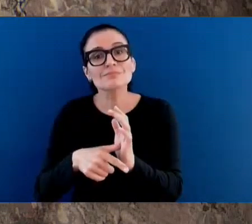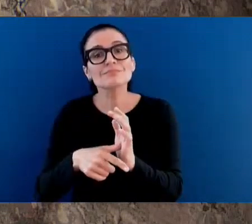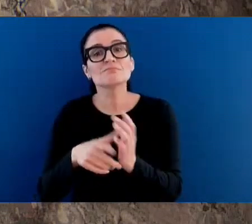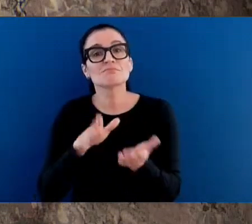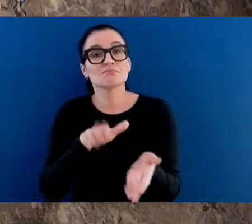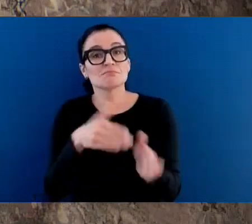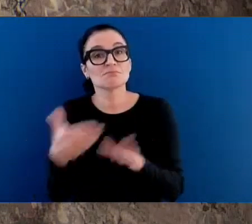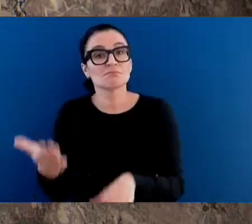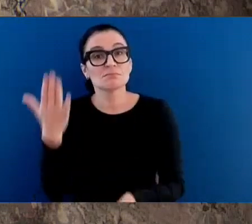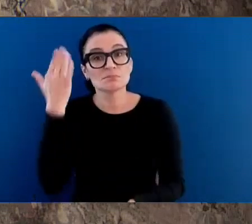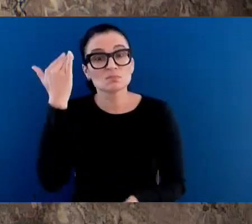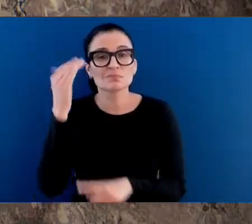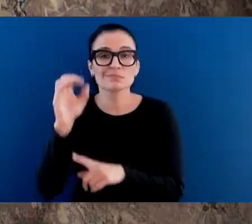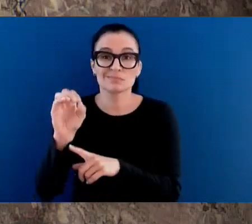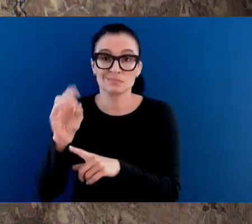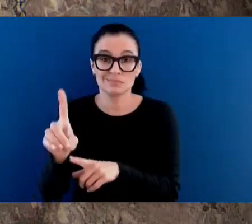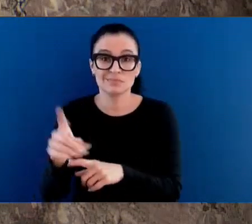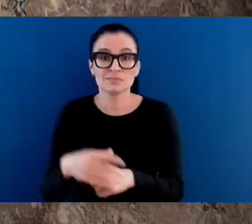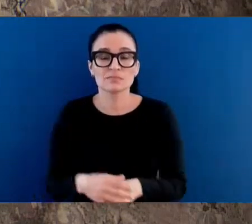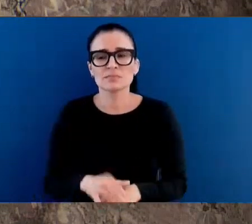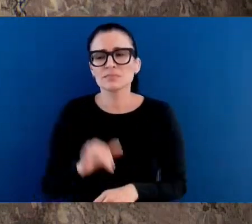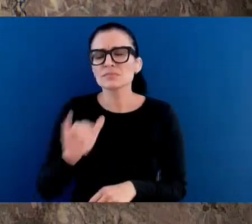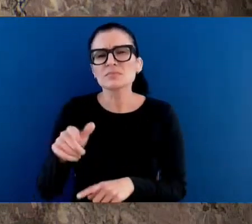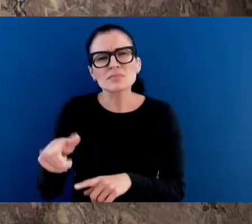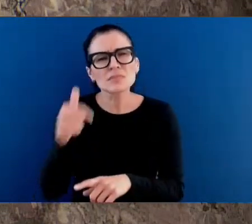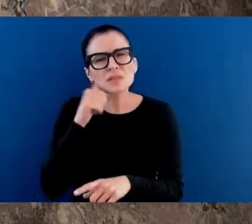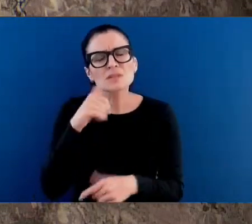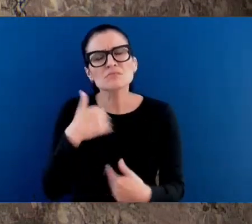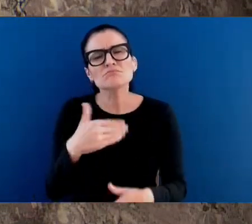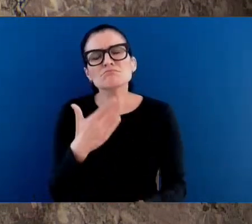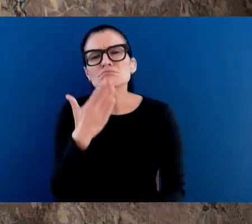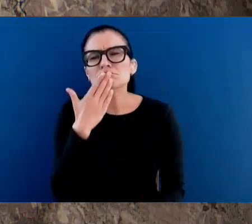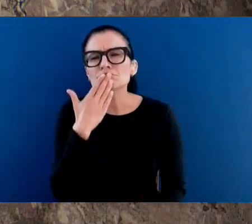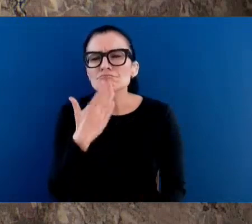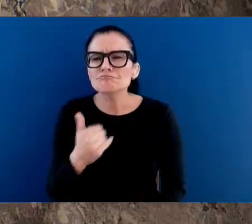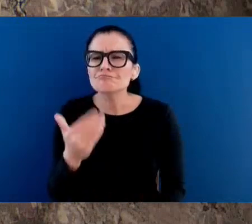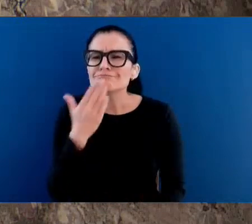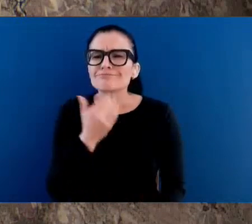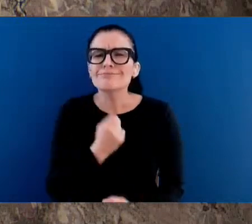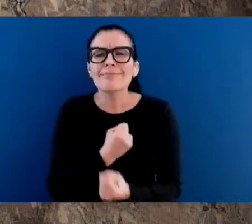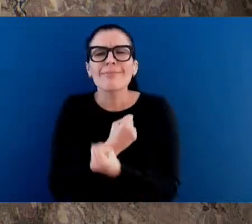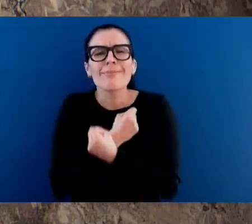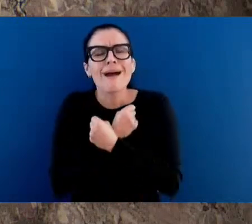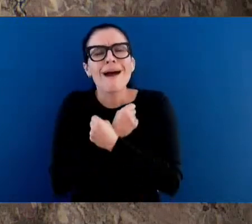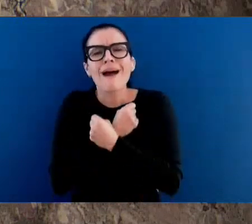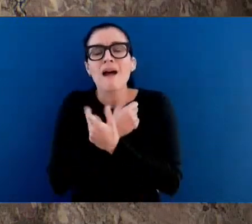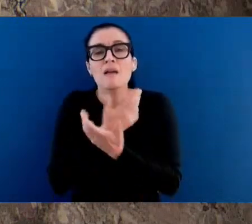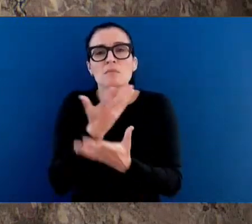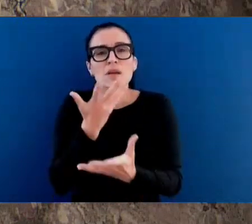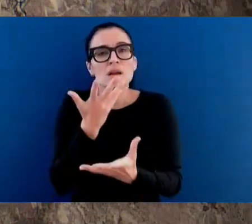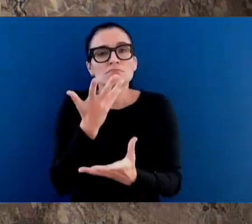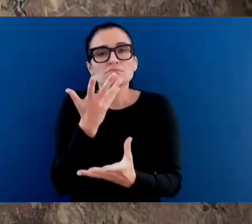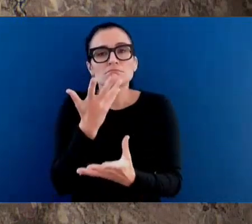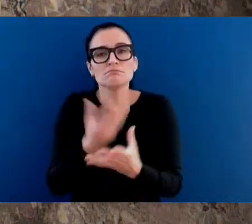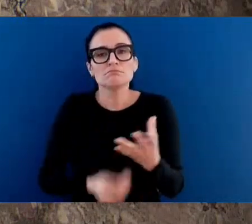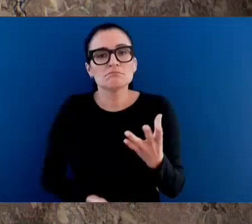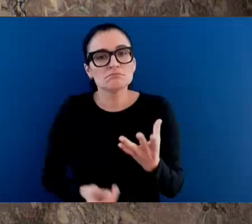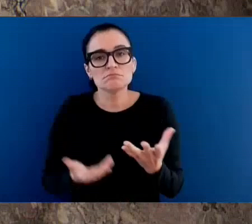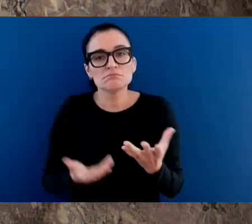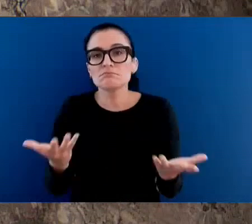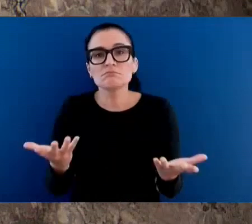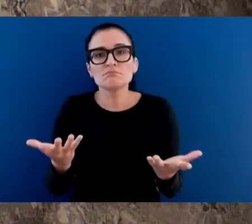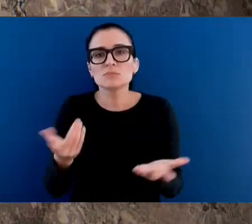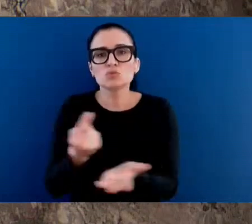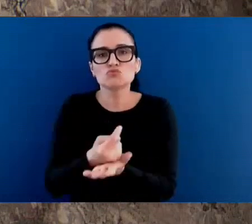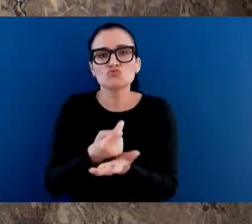failed by the lack of treatment options, and she was failed by the lack of legal tools to provide her secure, mandatory